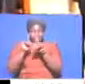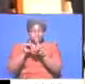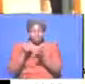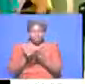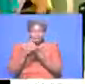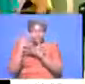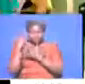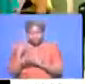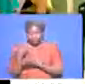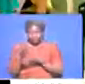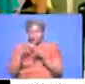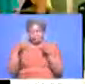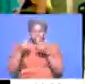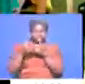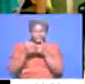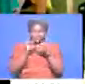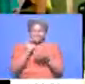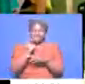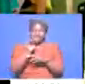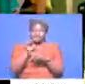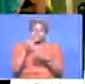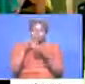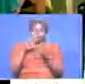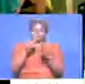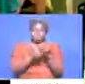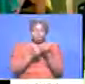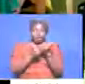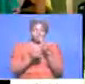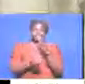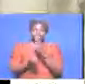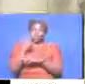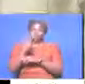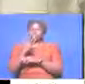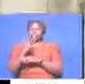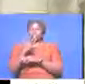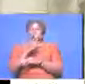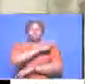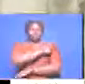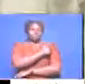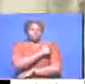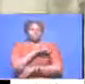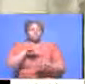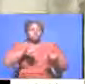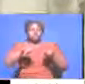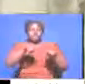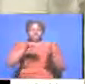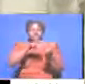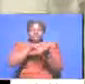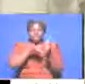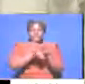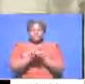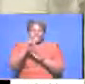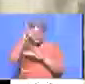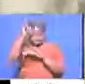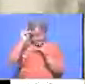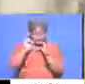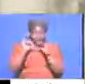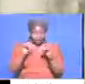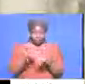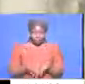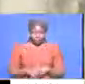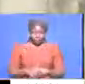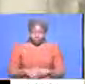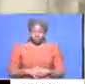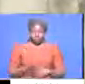more partners to set up clinics to manage the cases at the grassroots level. We have NHIF and we have what we call